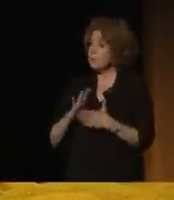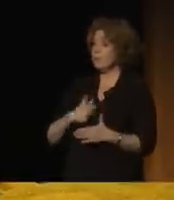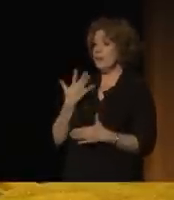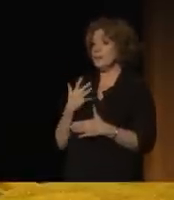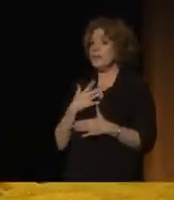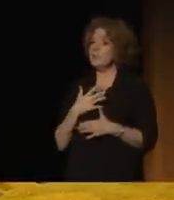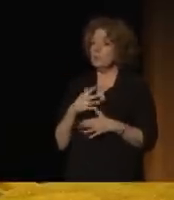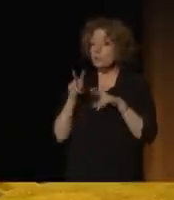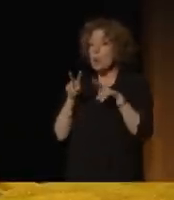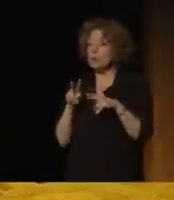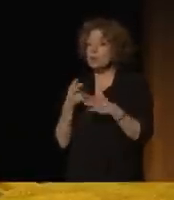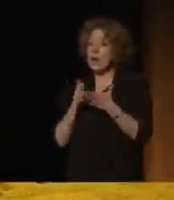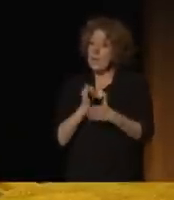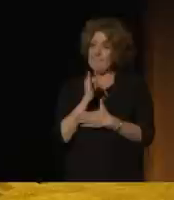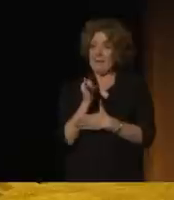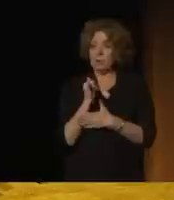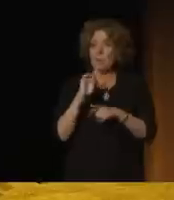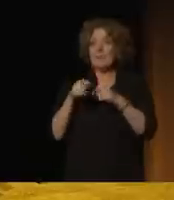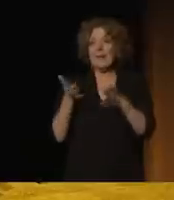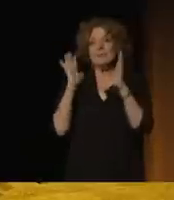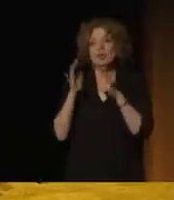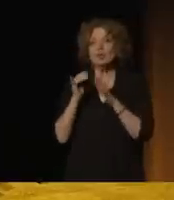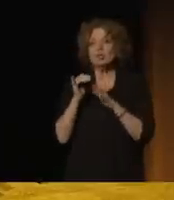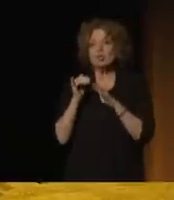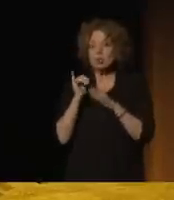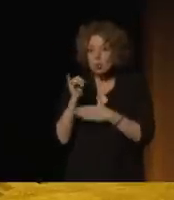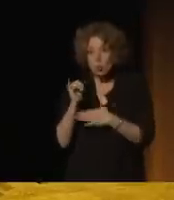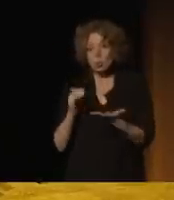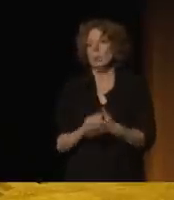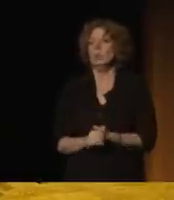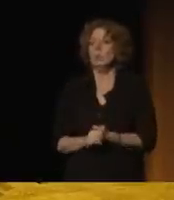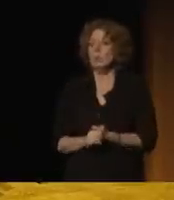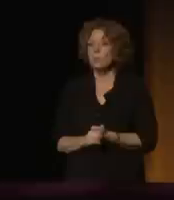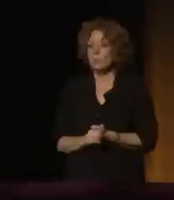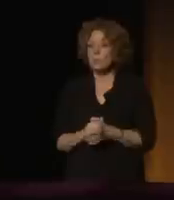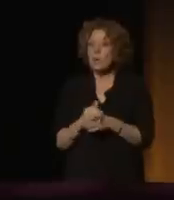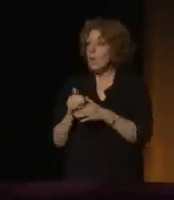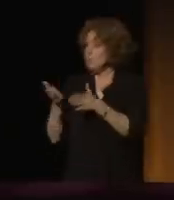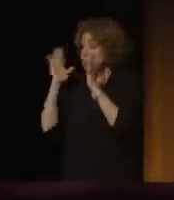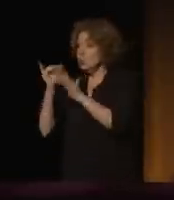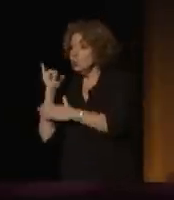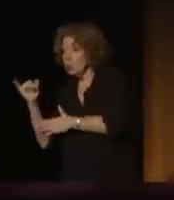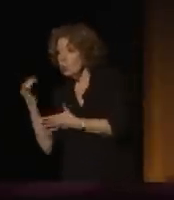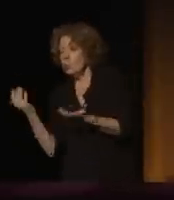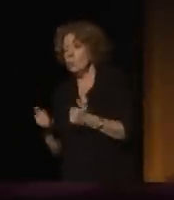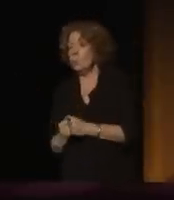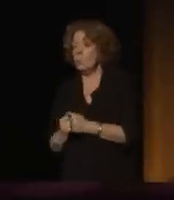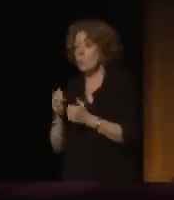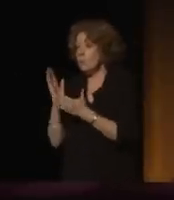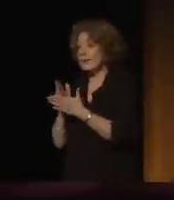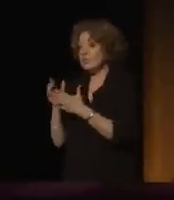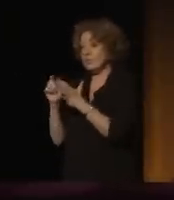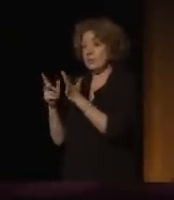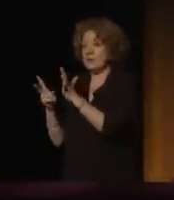how quickly Me Too became Church Too. Yes. And if you analyze what was being said in Church Too was domestic